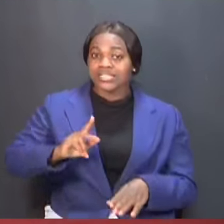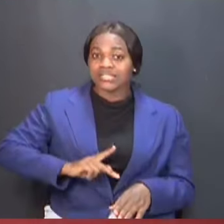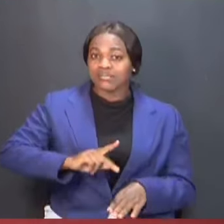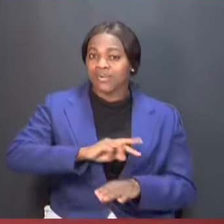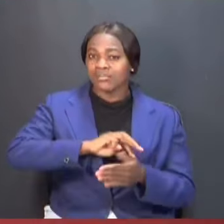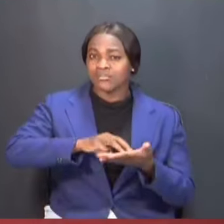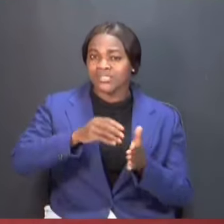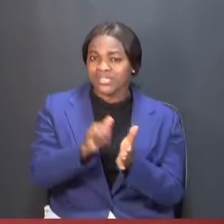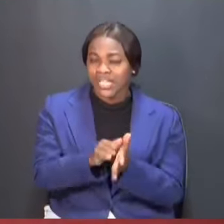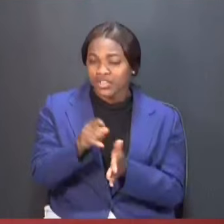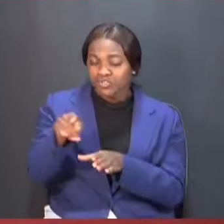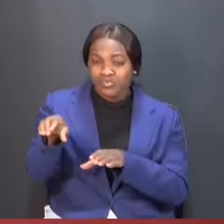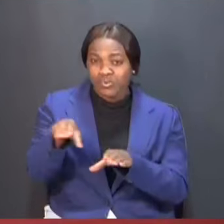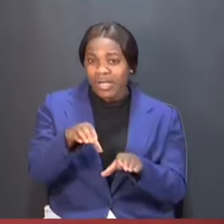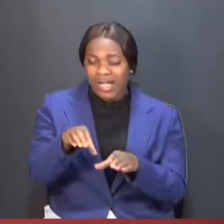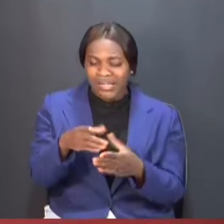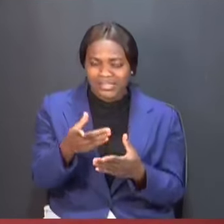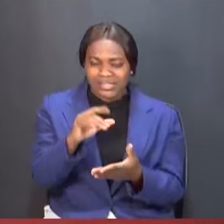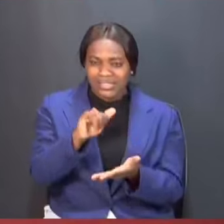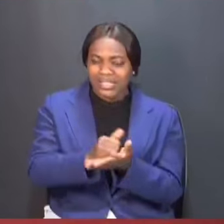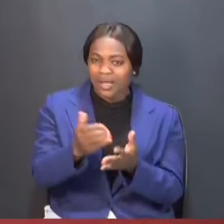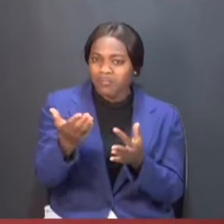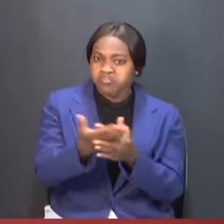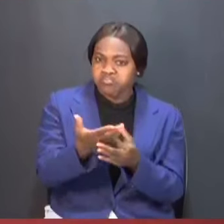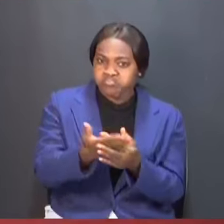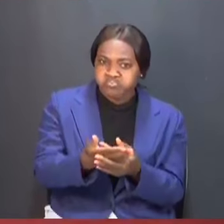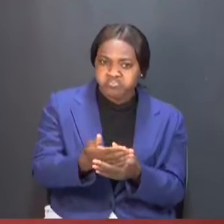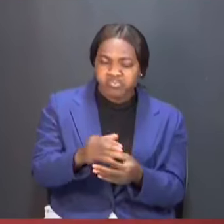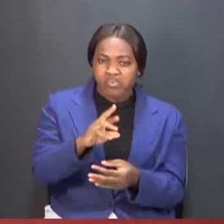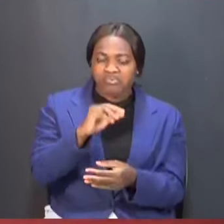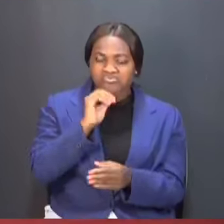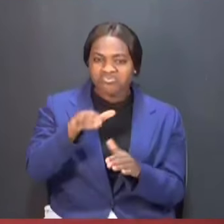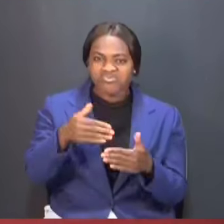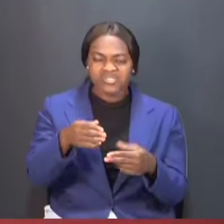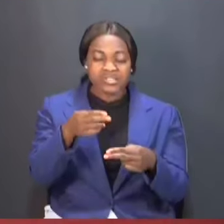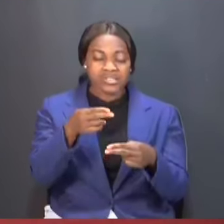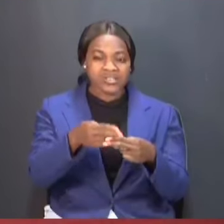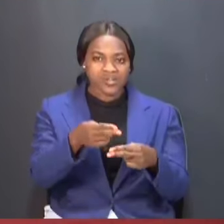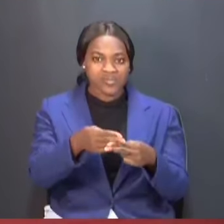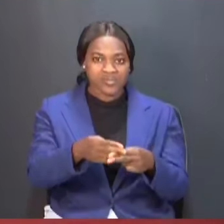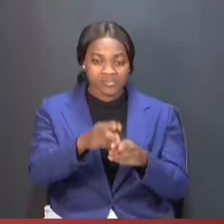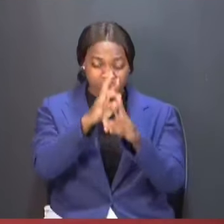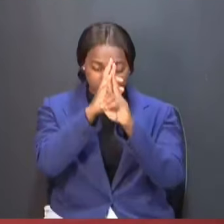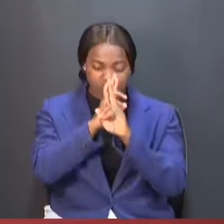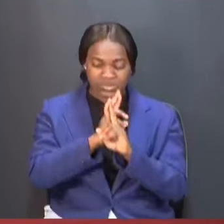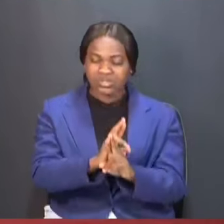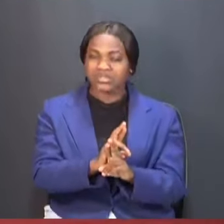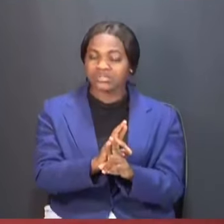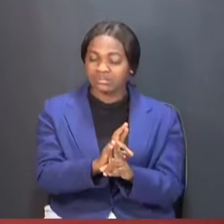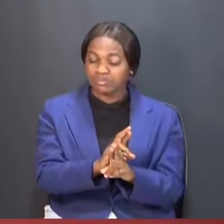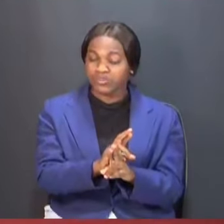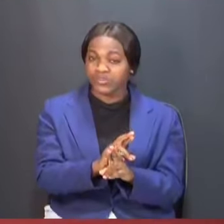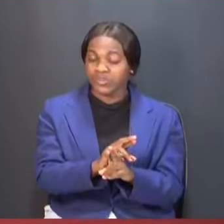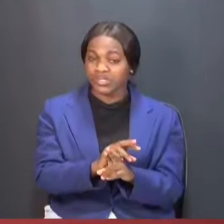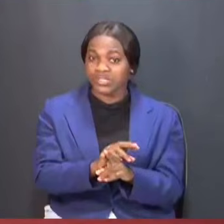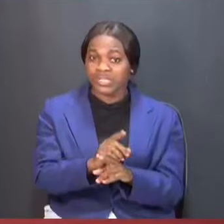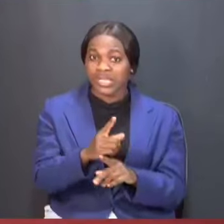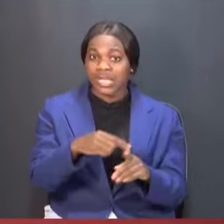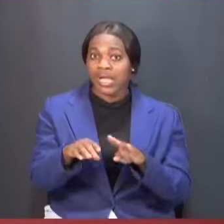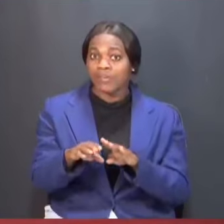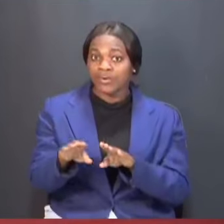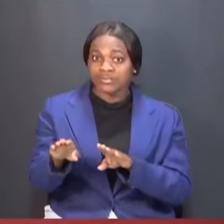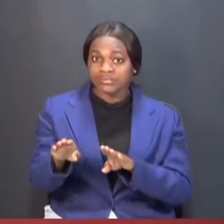obstructs, impedes, or undermines Parliament in the performance of its functions, or which affronts its